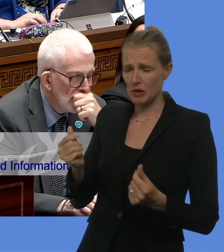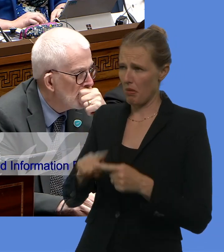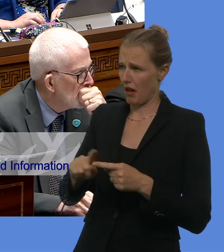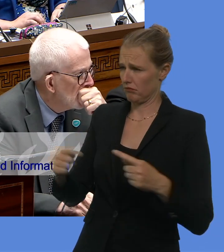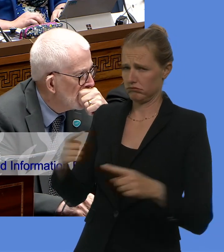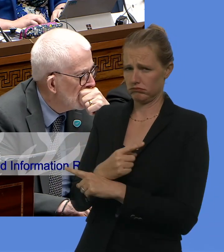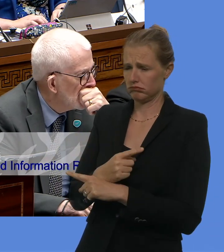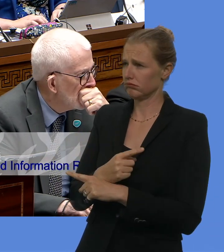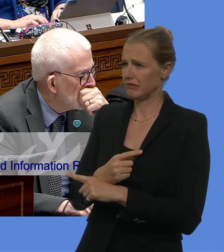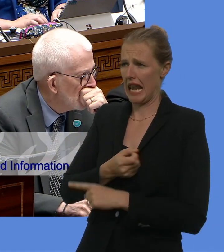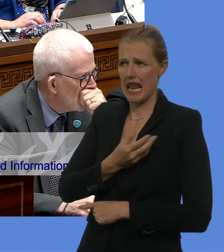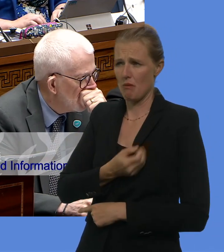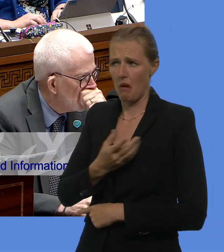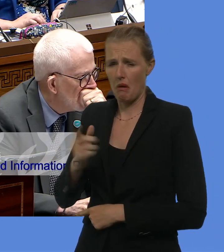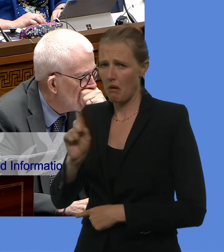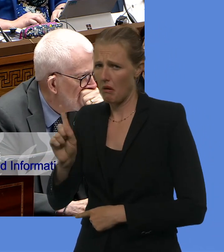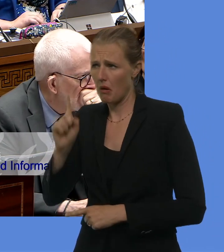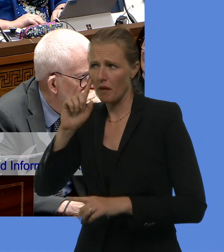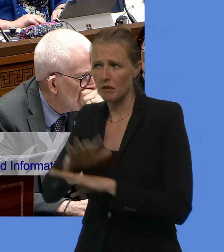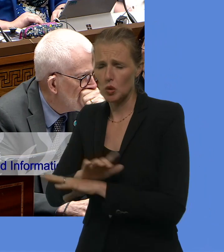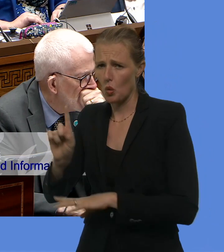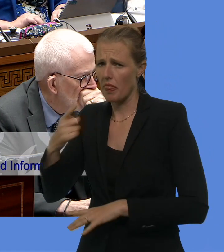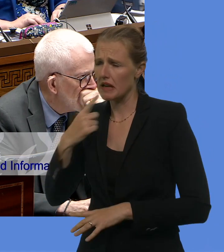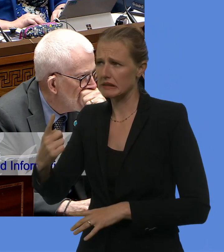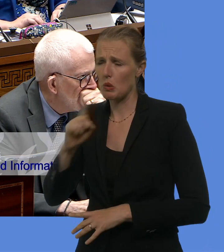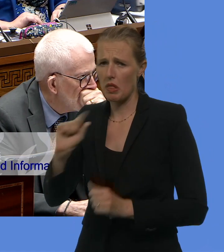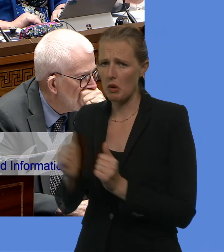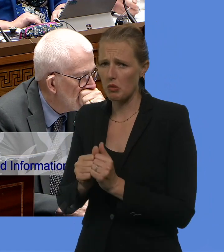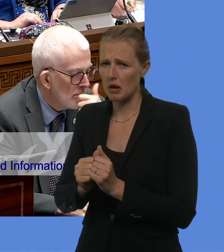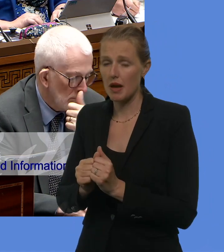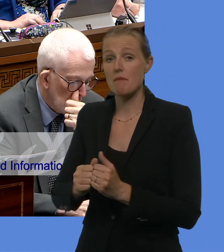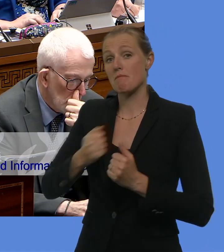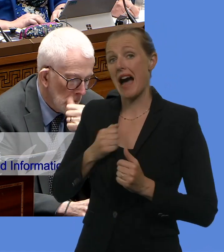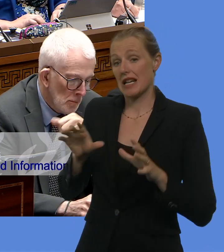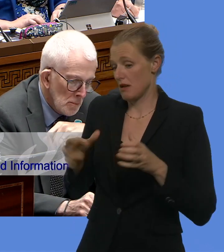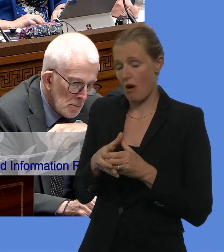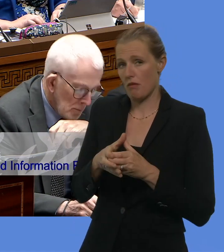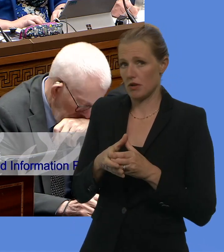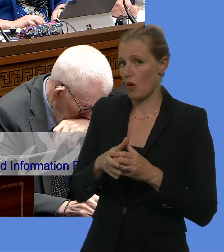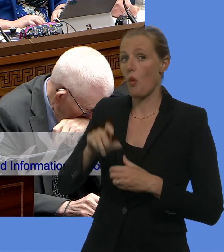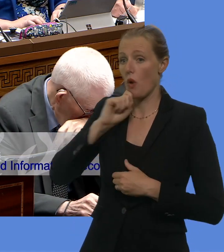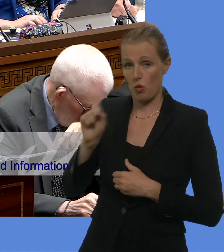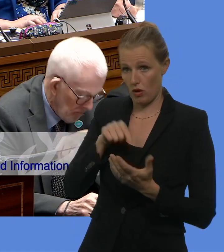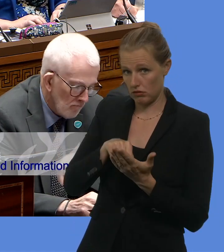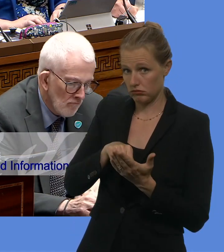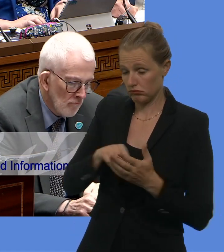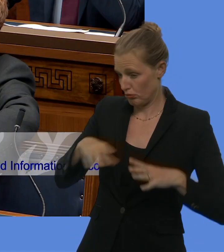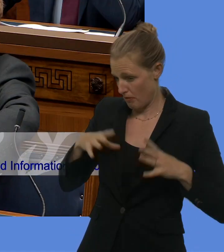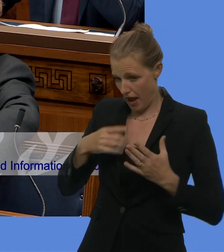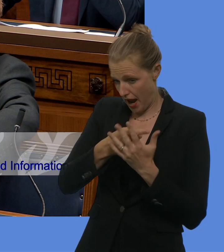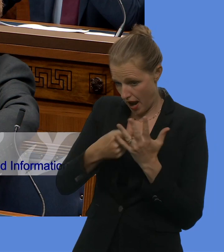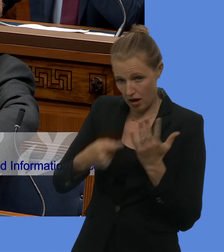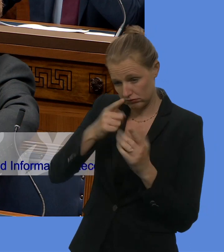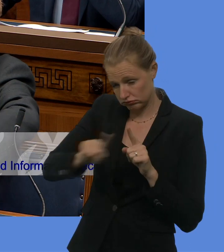in terms of the approach of Labour. My department will make preparations for whichever outcome government announce in due